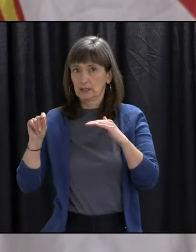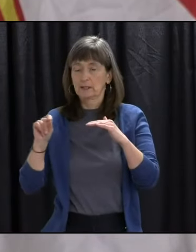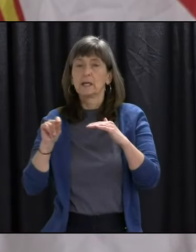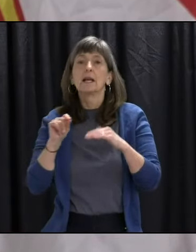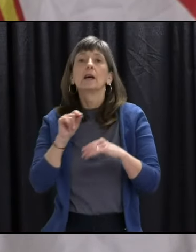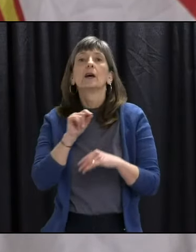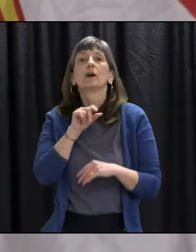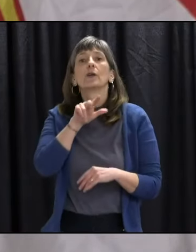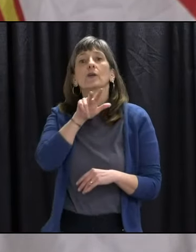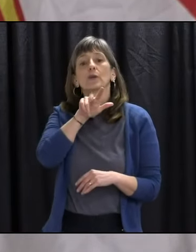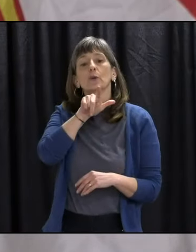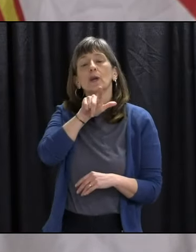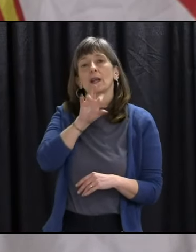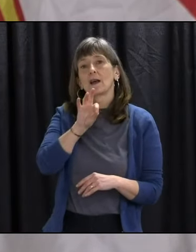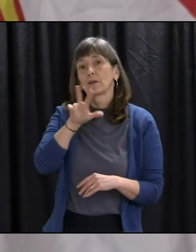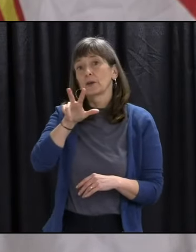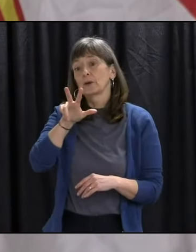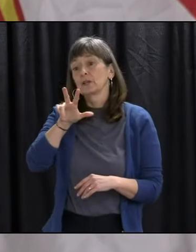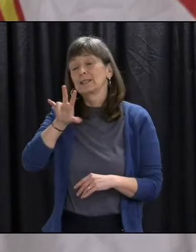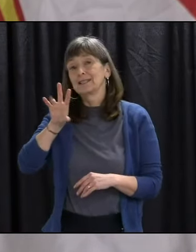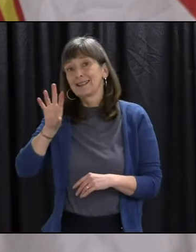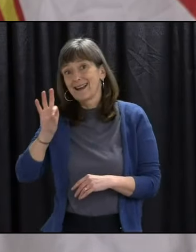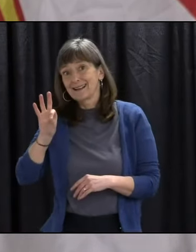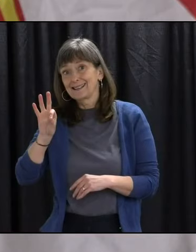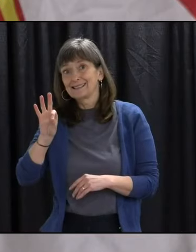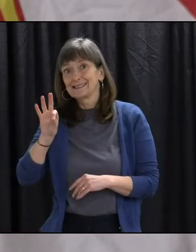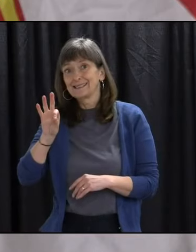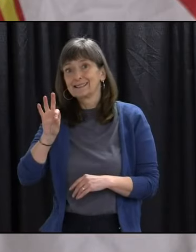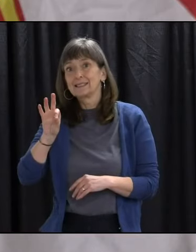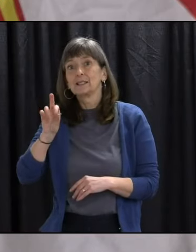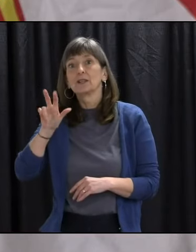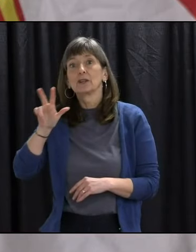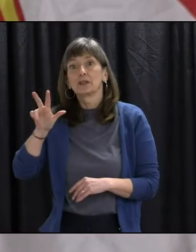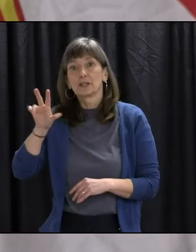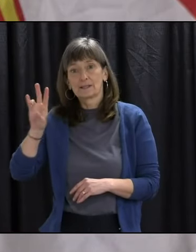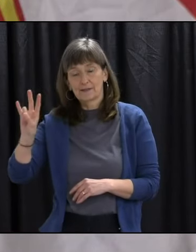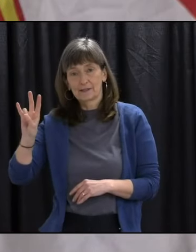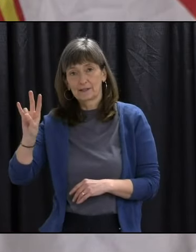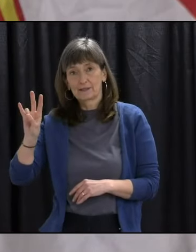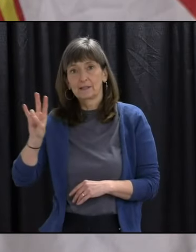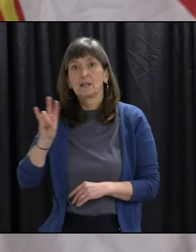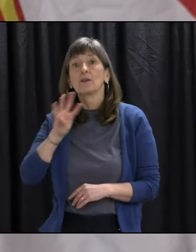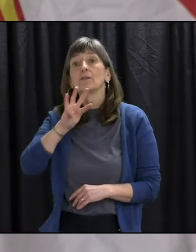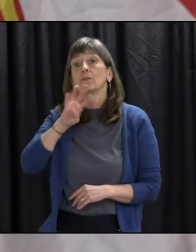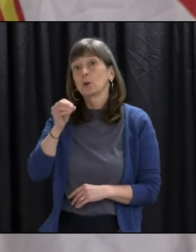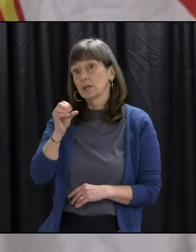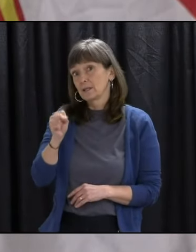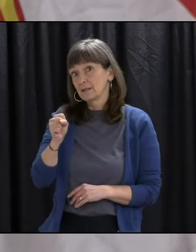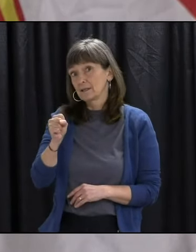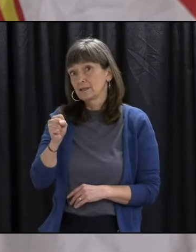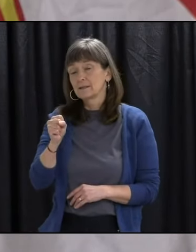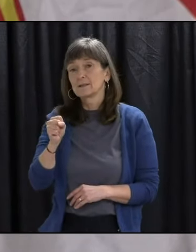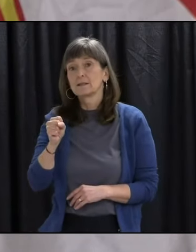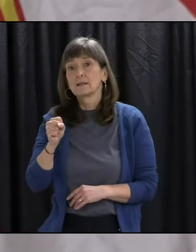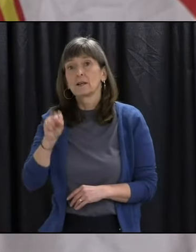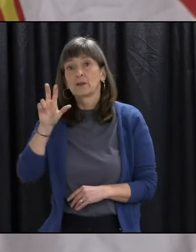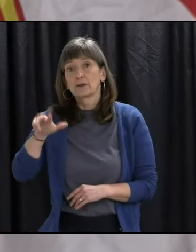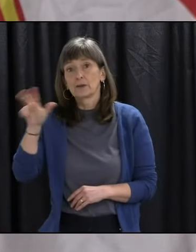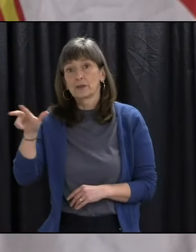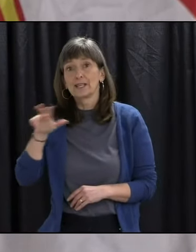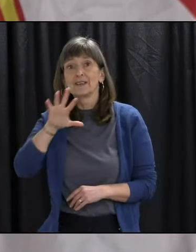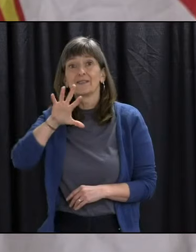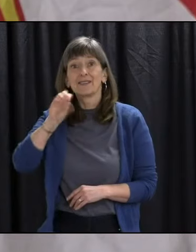37 between 20 and 39, 33 between 40 and 49, 53 between 50